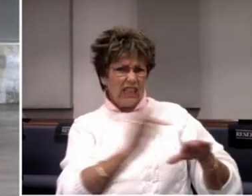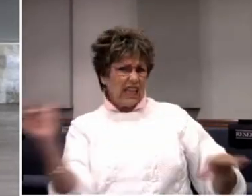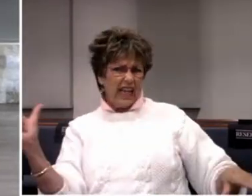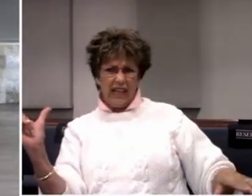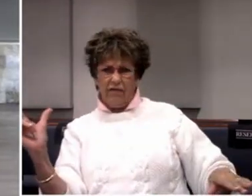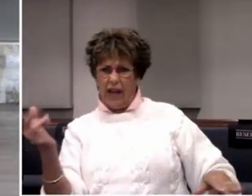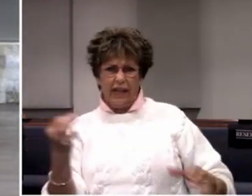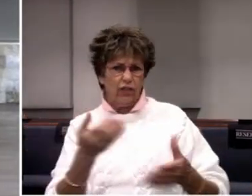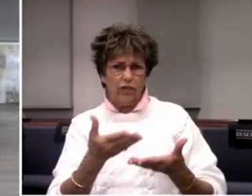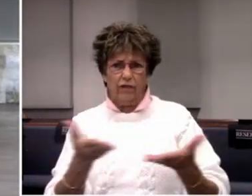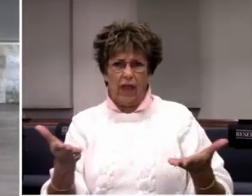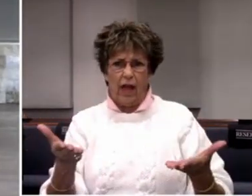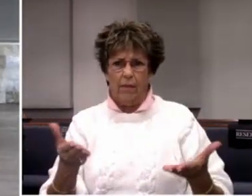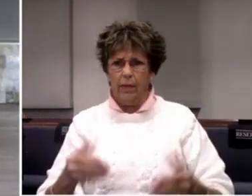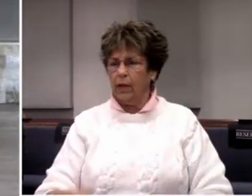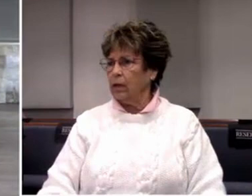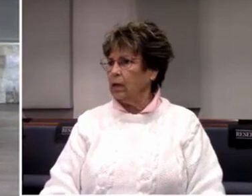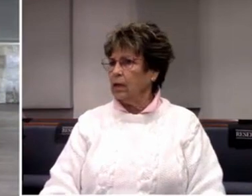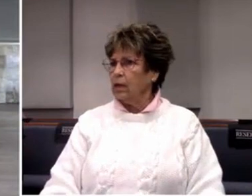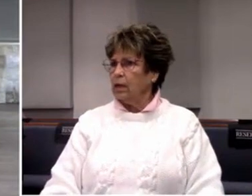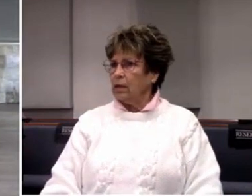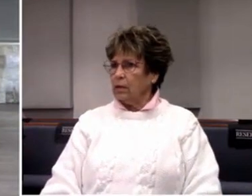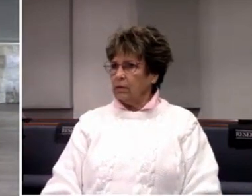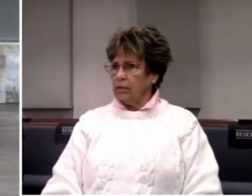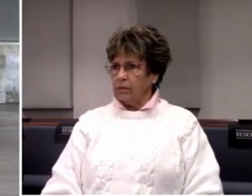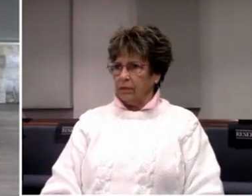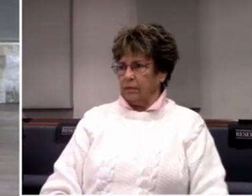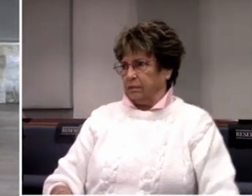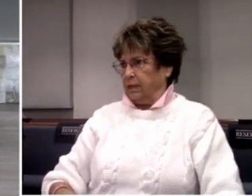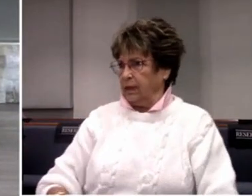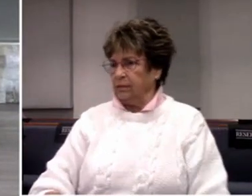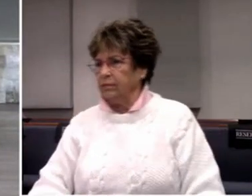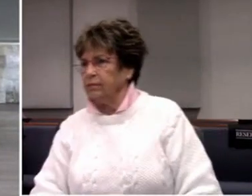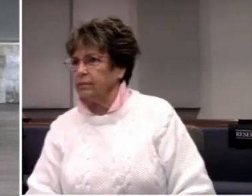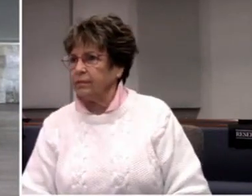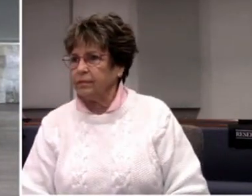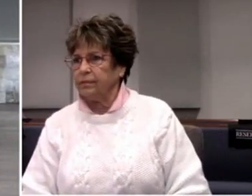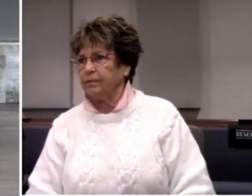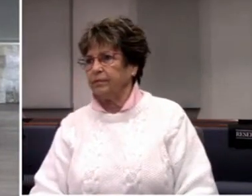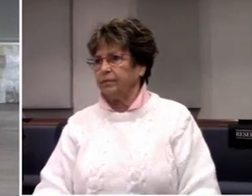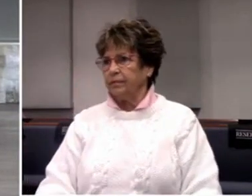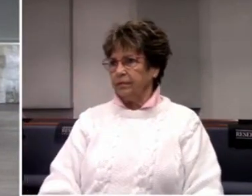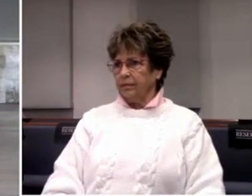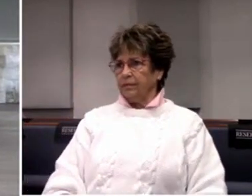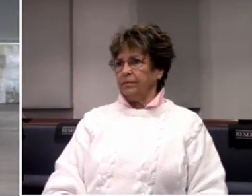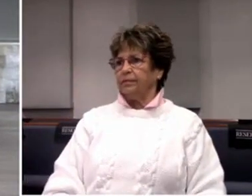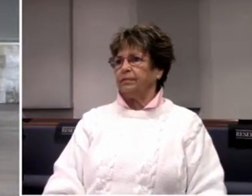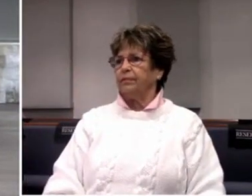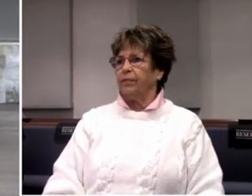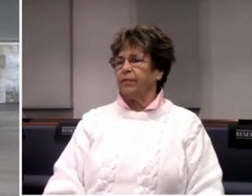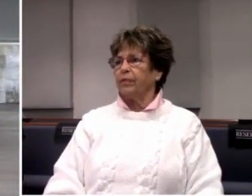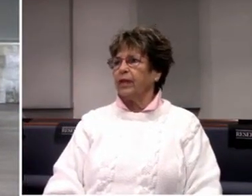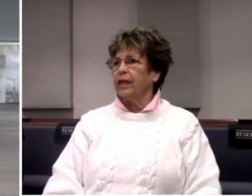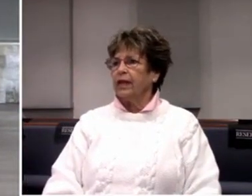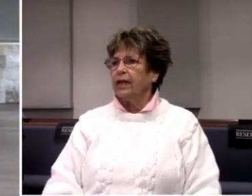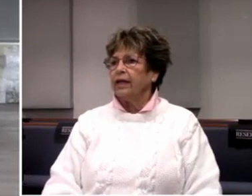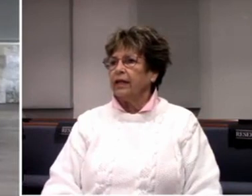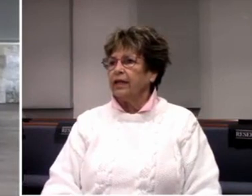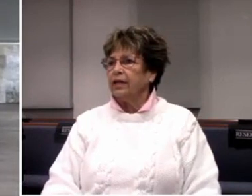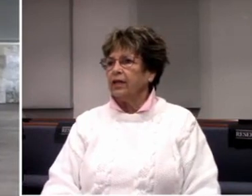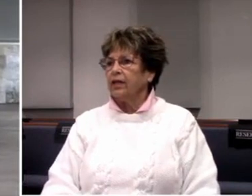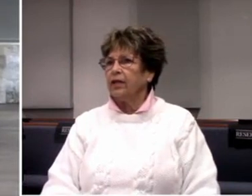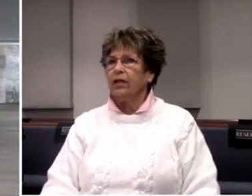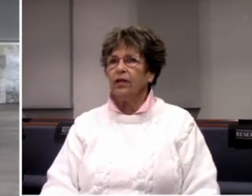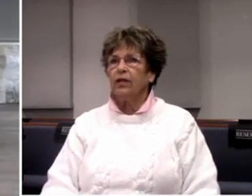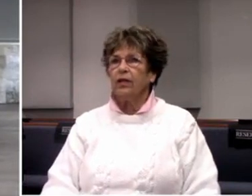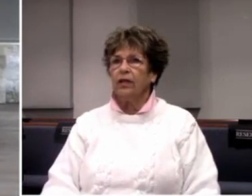Why is it so quiet in here? Am I doing that bad of a job? Okay, good. Thank you. What about 1 Timothy